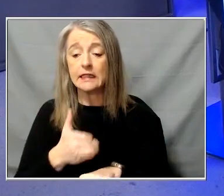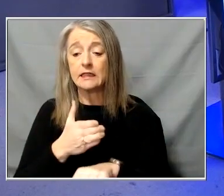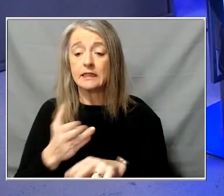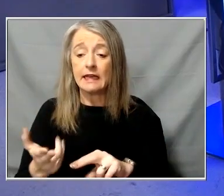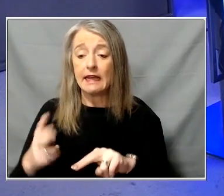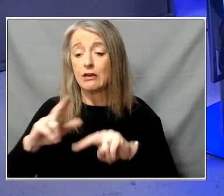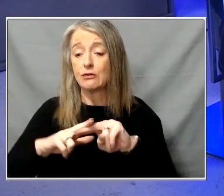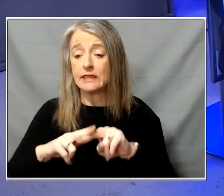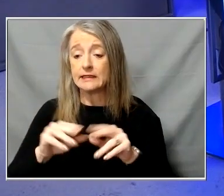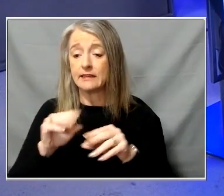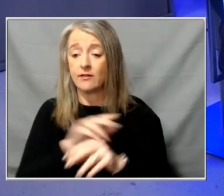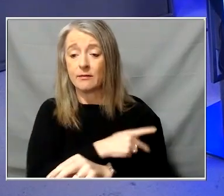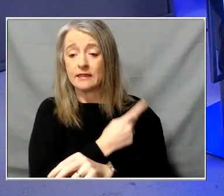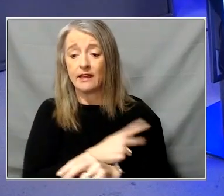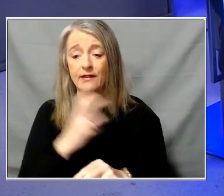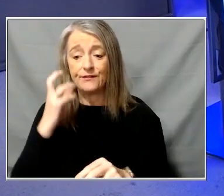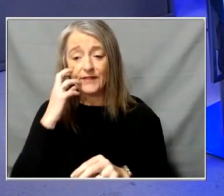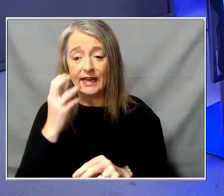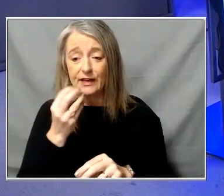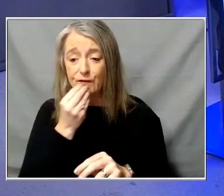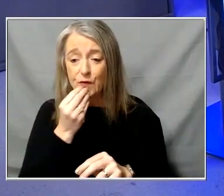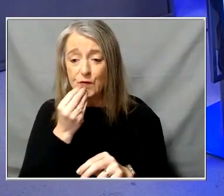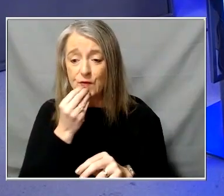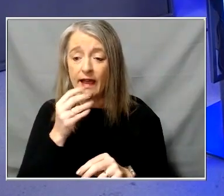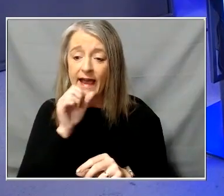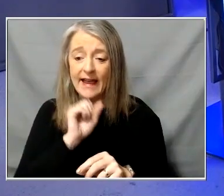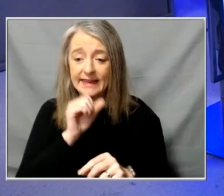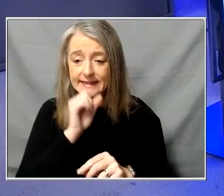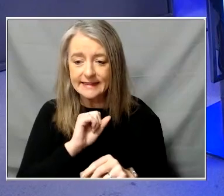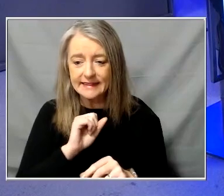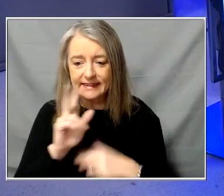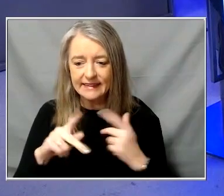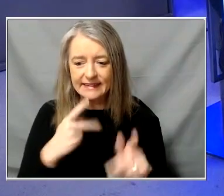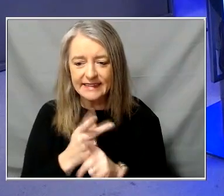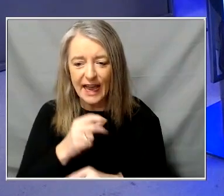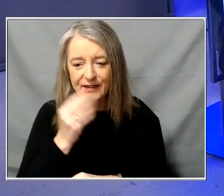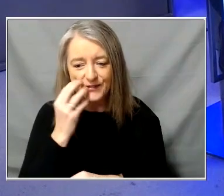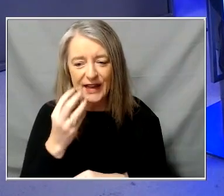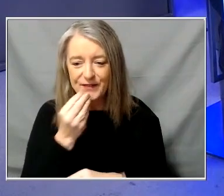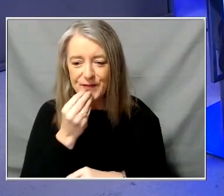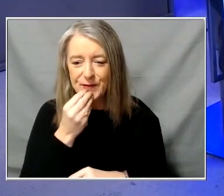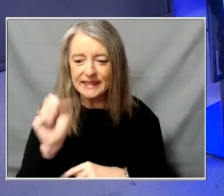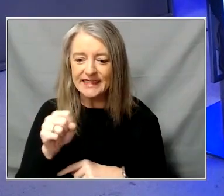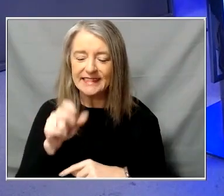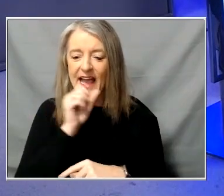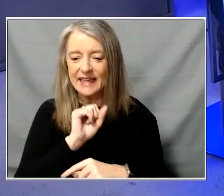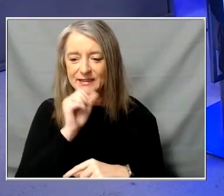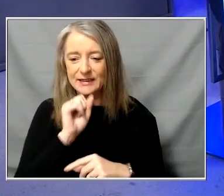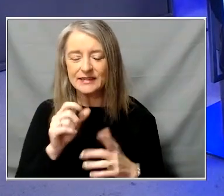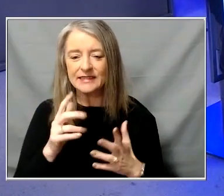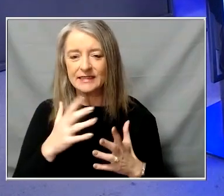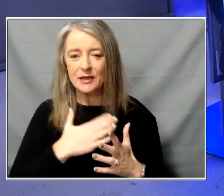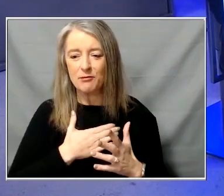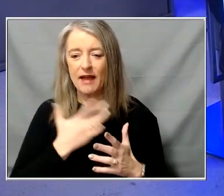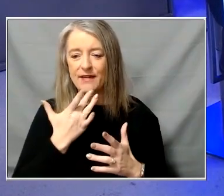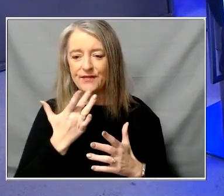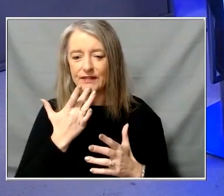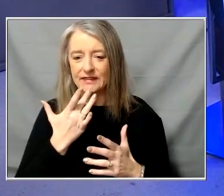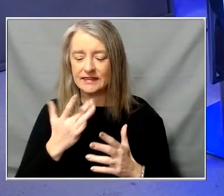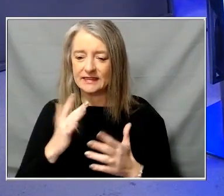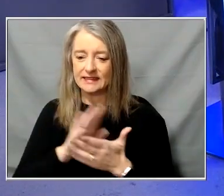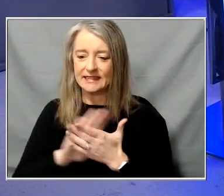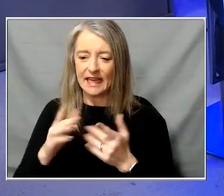foods, and I said, does that include like ice cream? And you said, yes, Jessica, fatty foods. So I'm trying to sneak in some of my favorites, but you're saying it's a nice try,